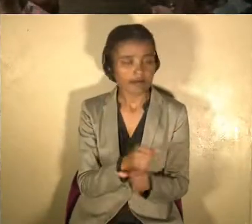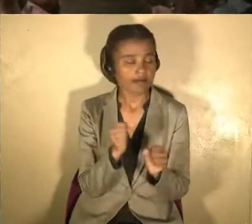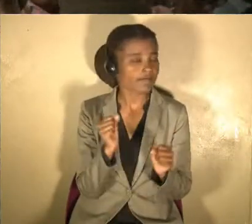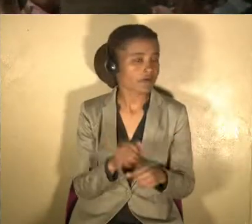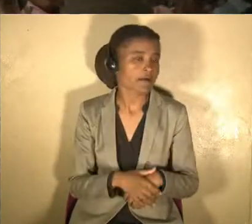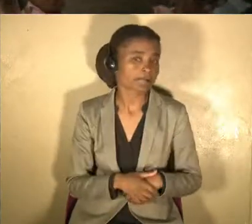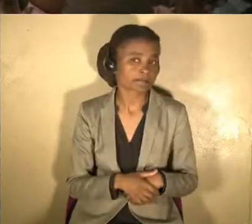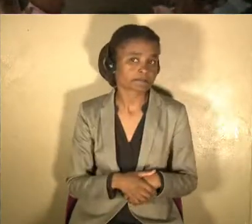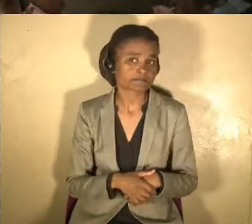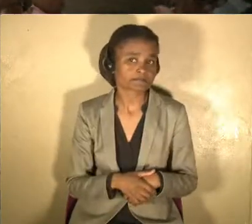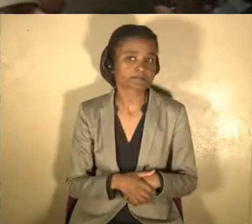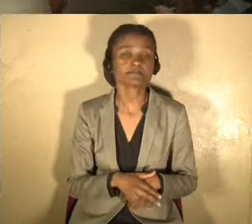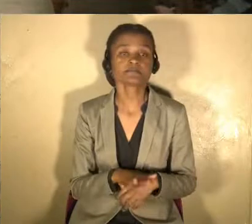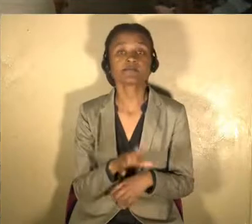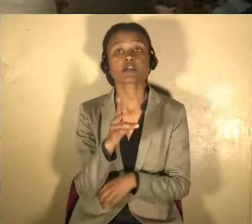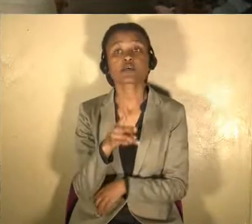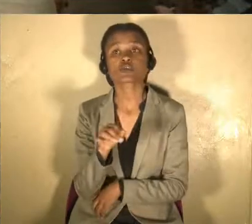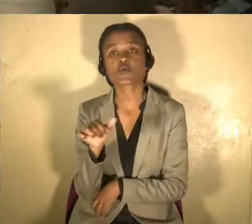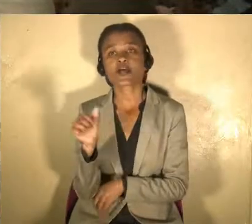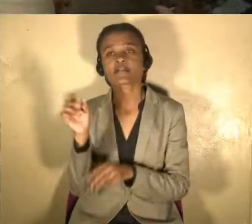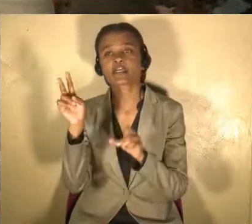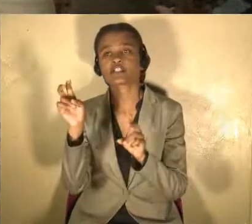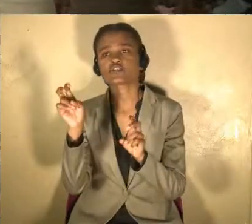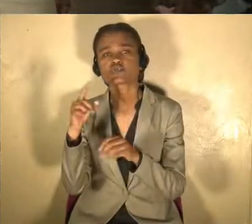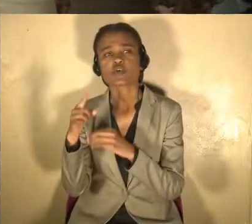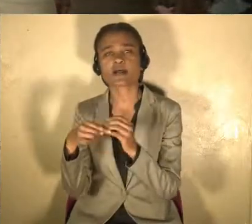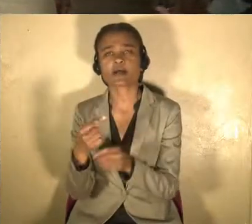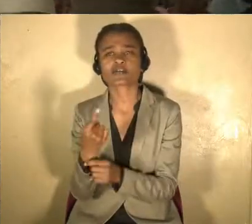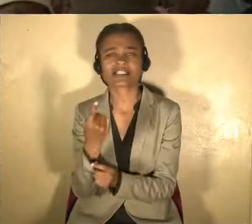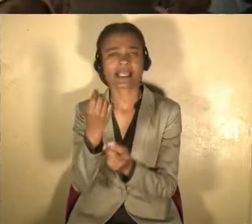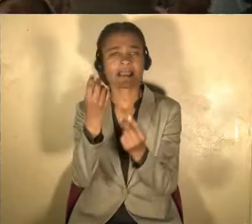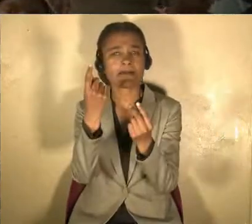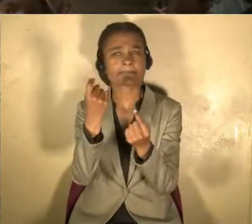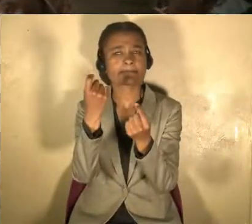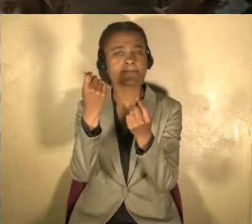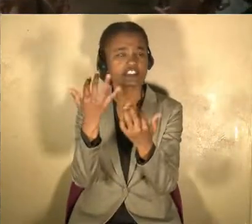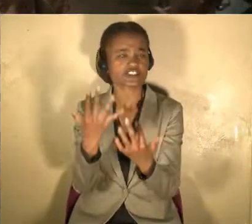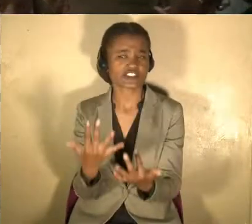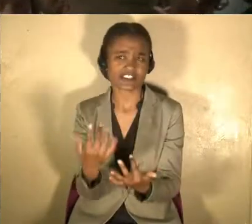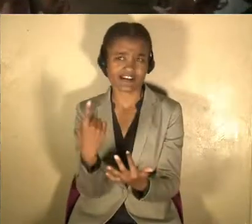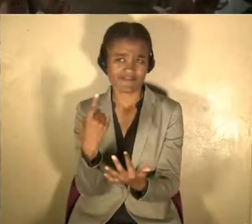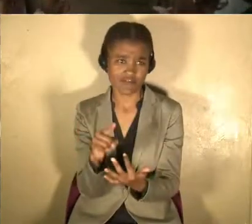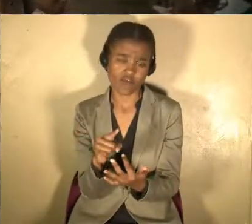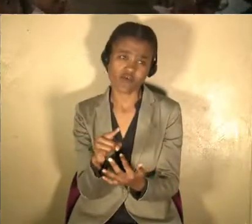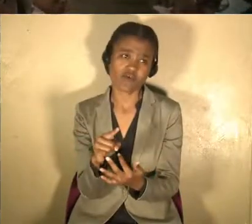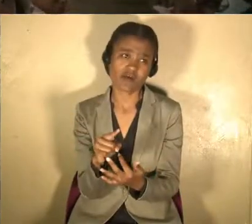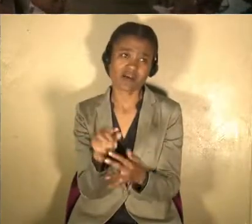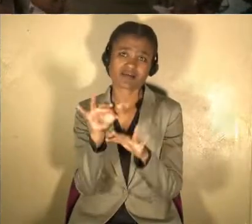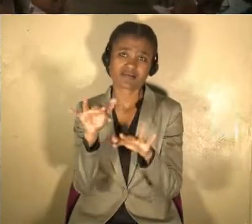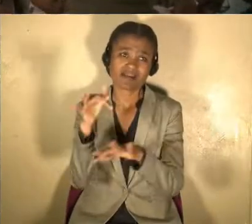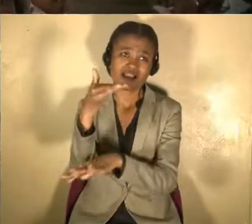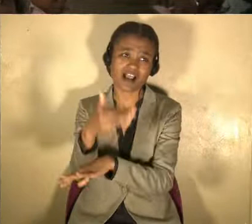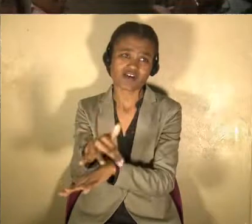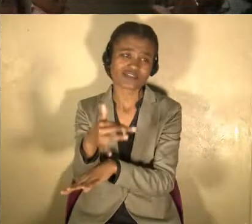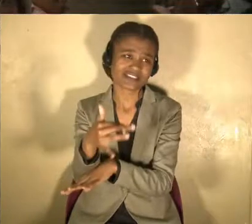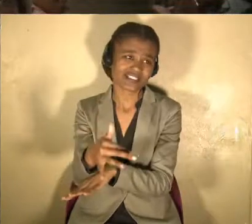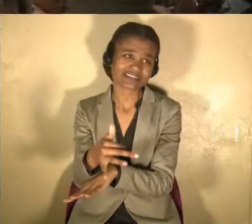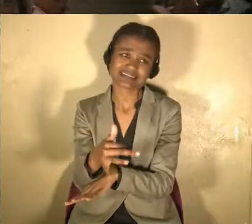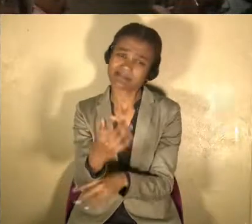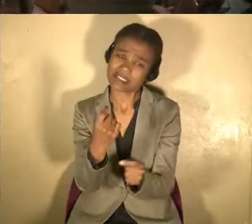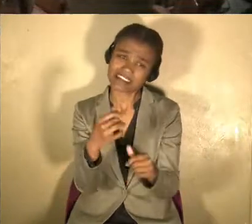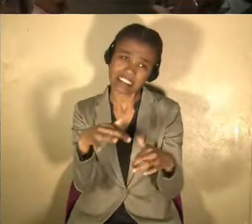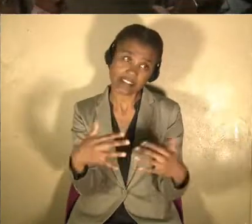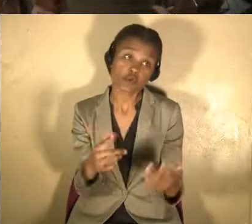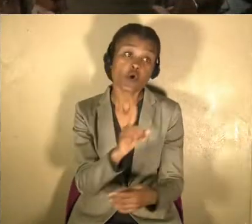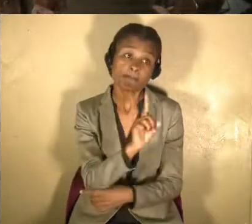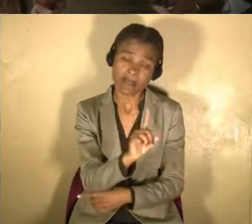And then budget for foreigners, ne? That we don't have budget for foreigners, but a child is a child.